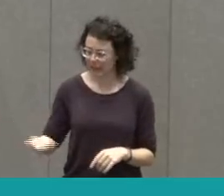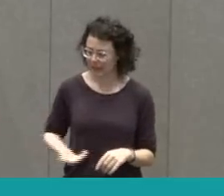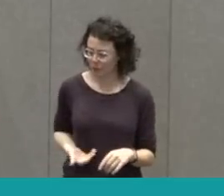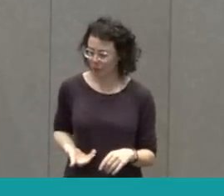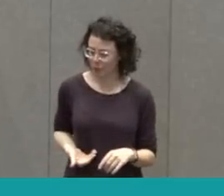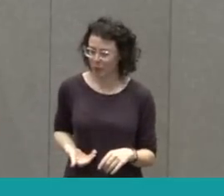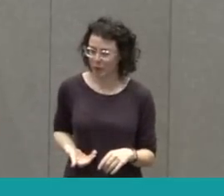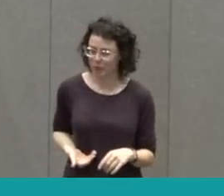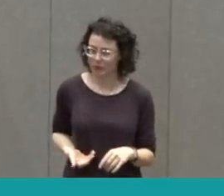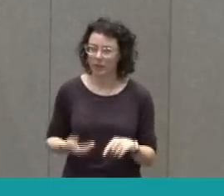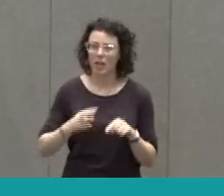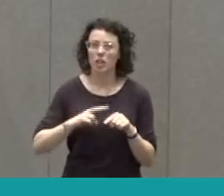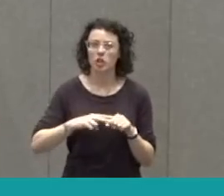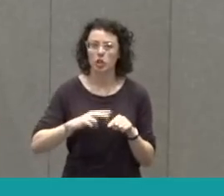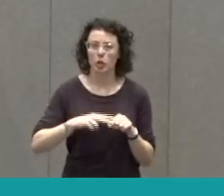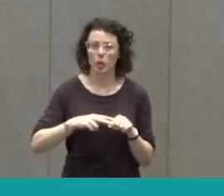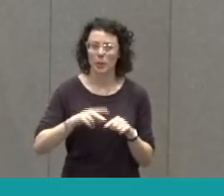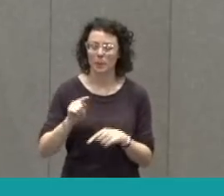guys.